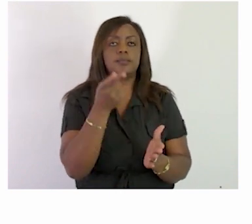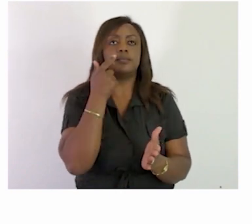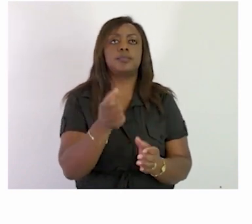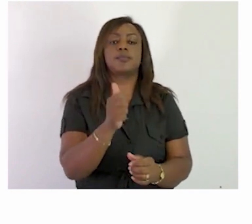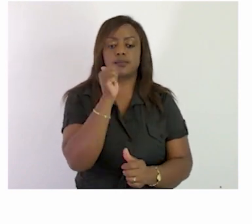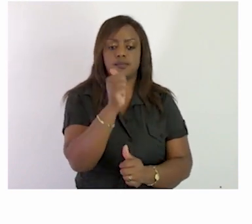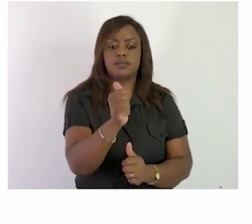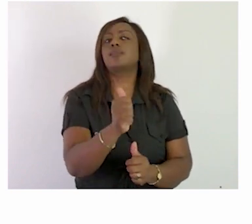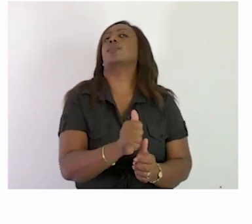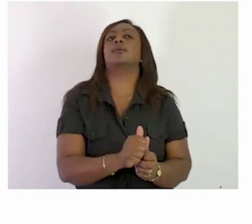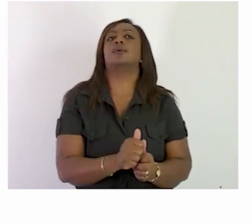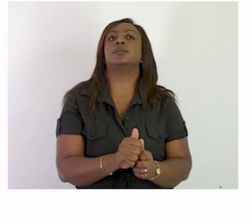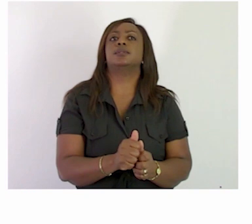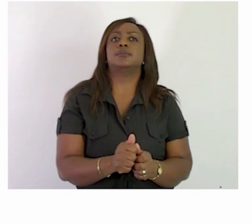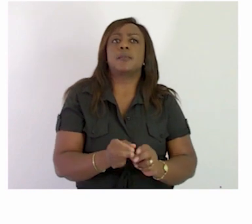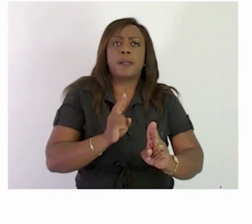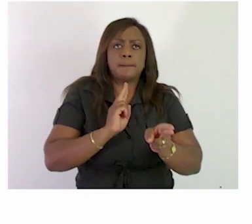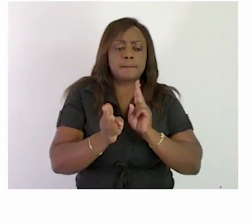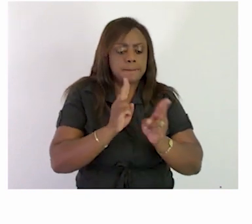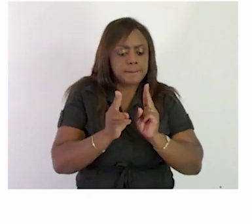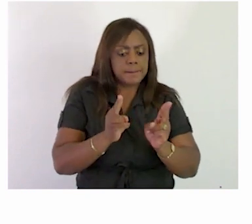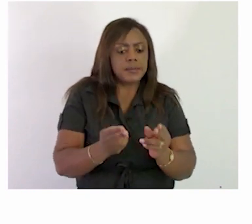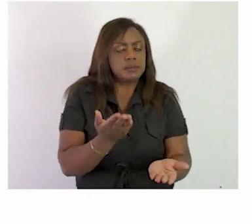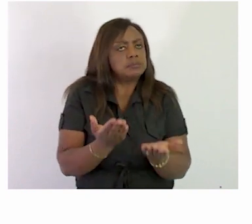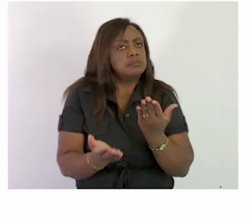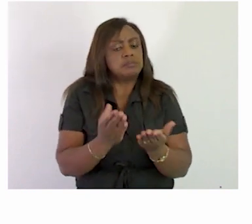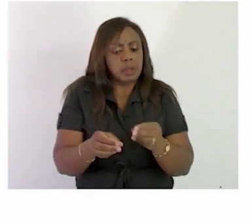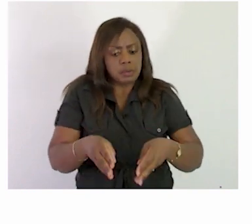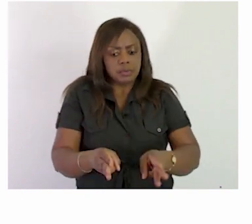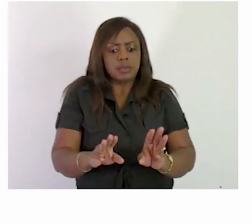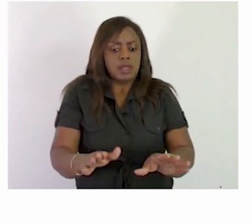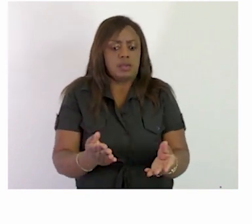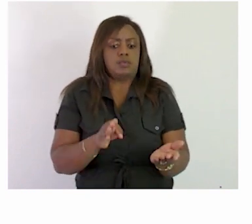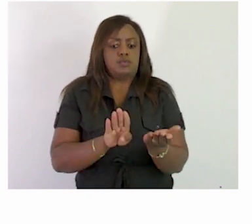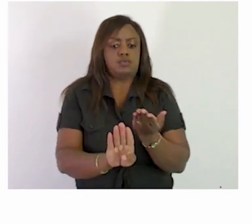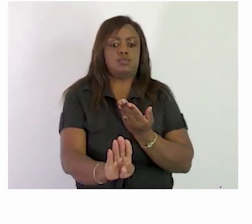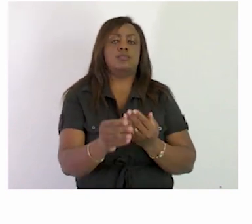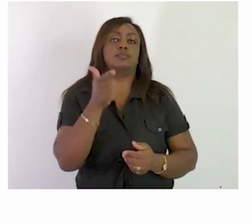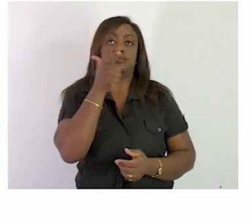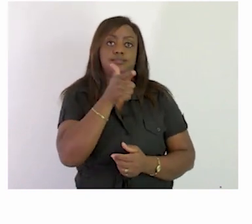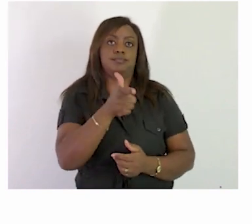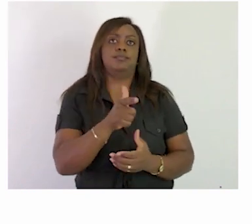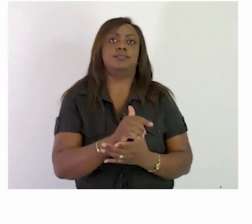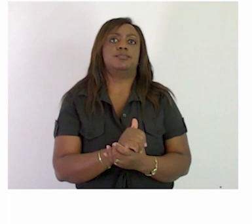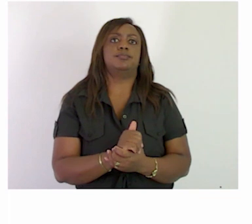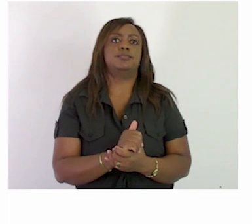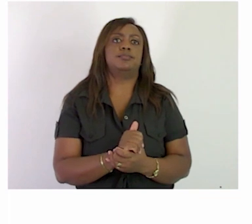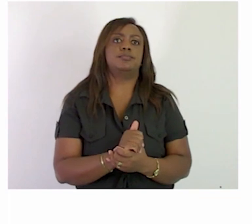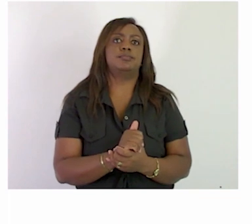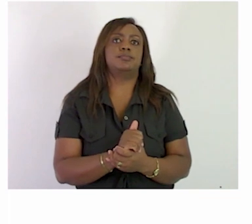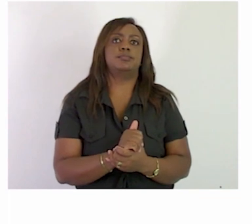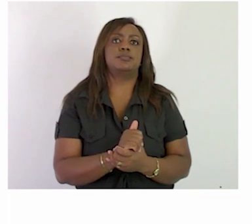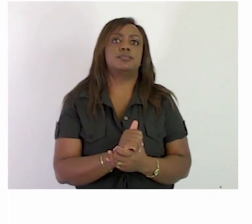A, discuss and compare methods of maintaining sexual health. Discuss and compare methods